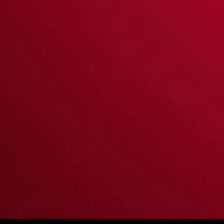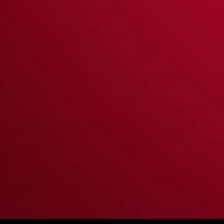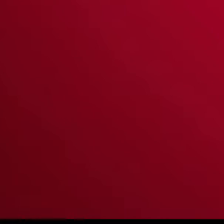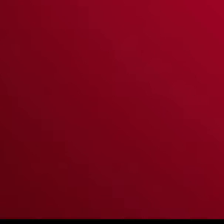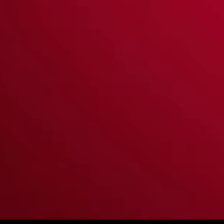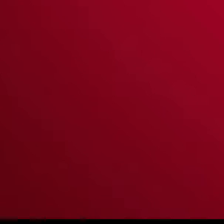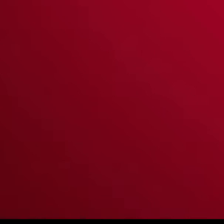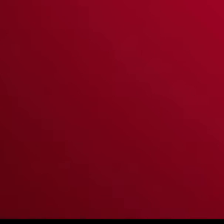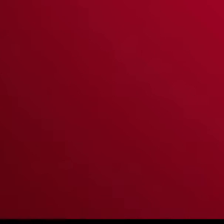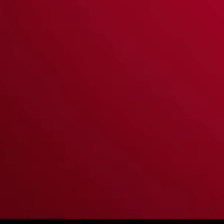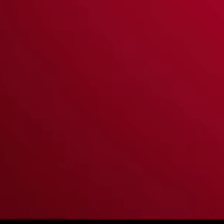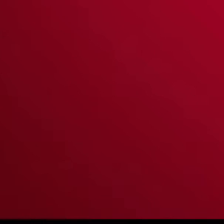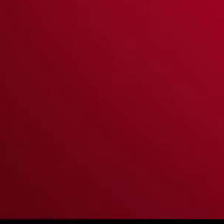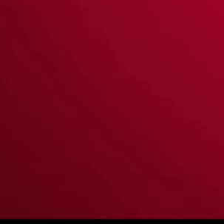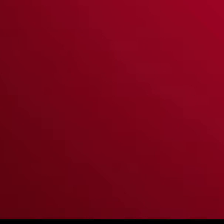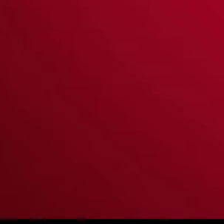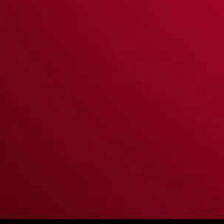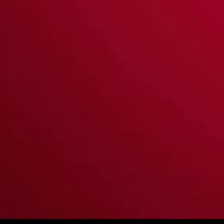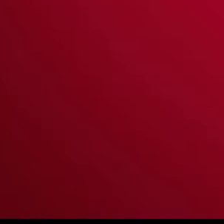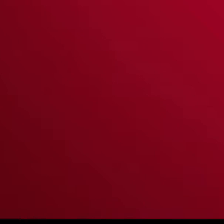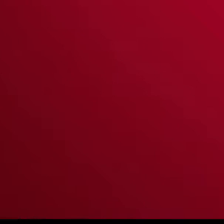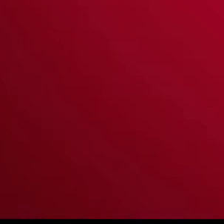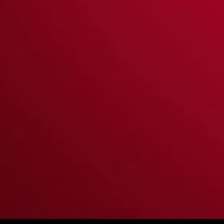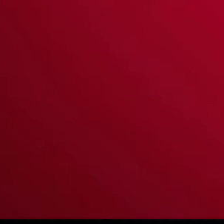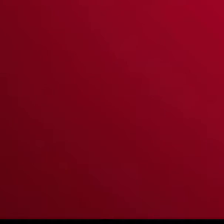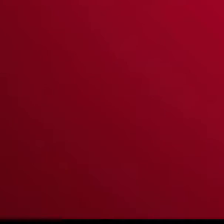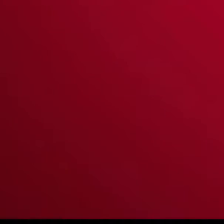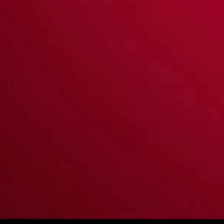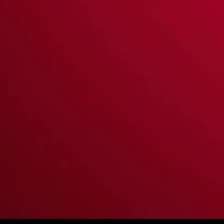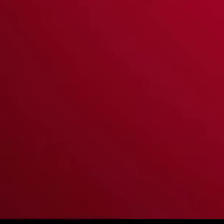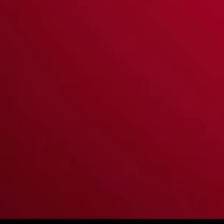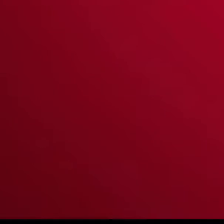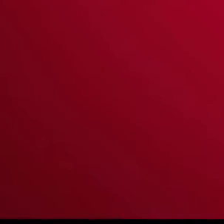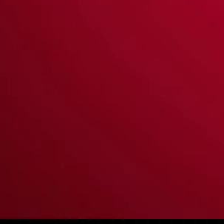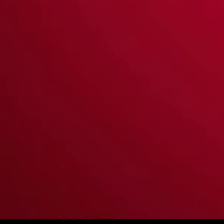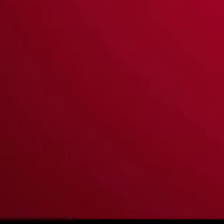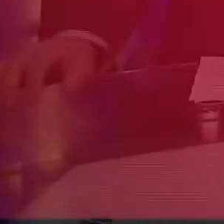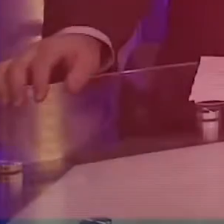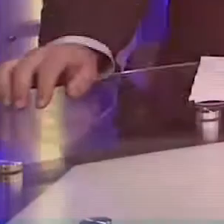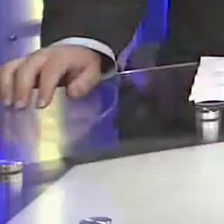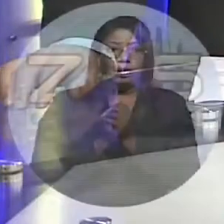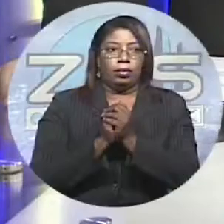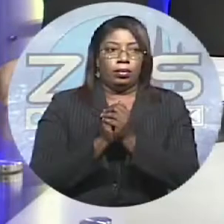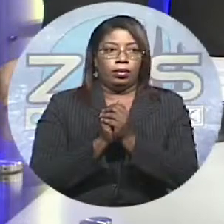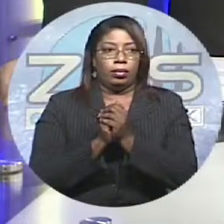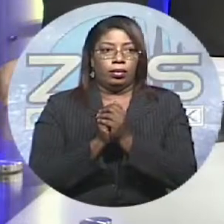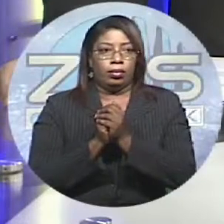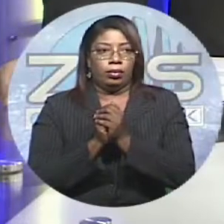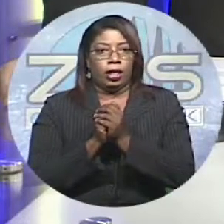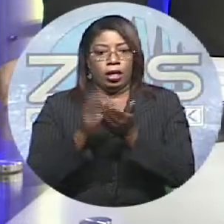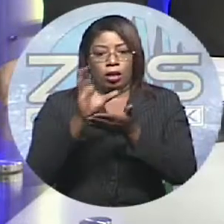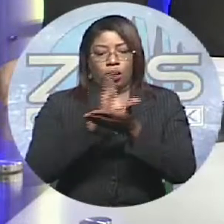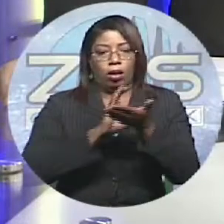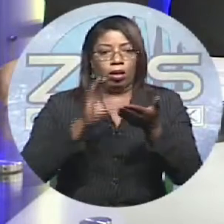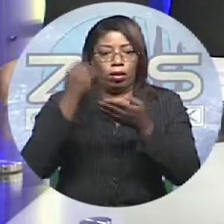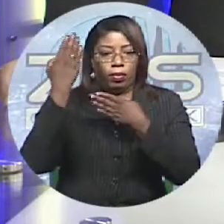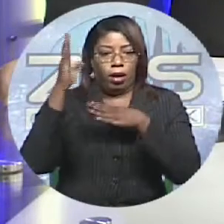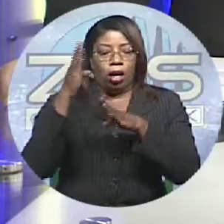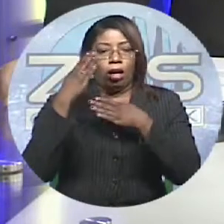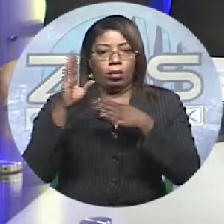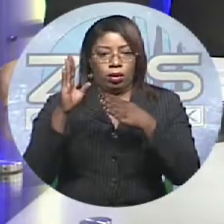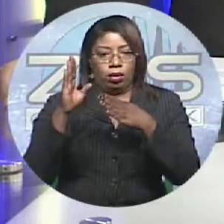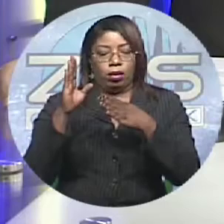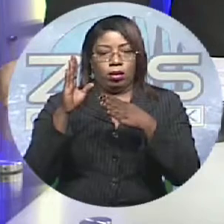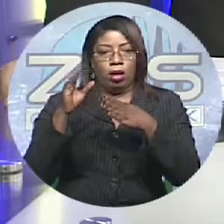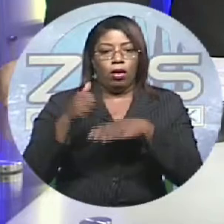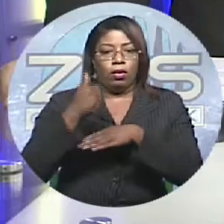This portion of the news brought to you by McDonald's. McDonald's, I'm loving it. College of the Bahamas officials to launch a number